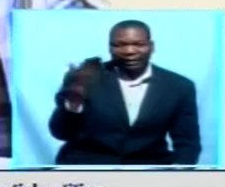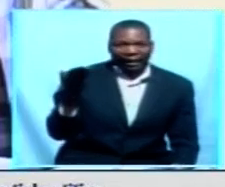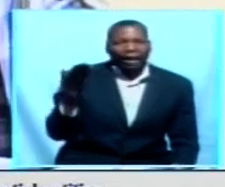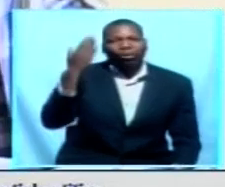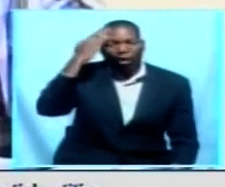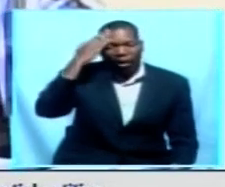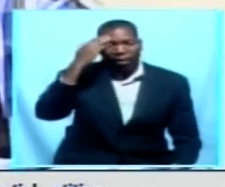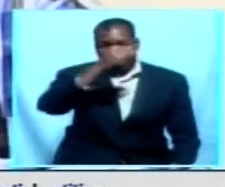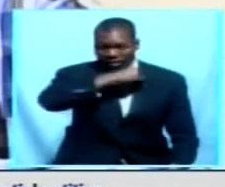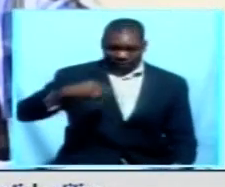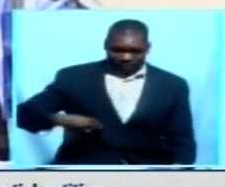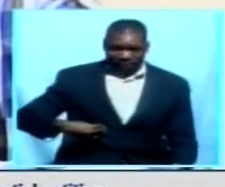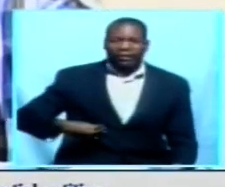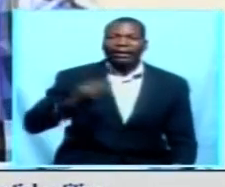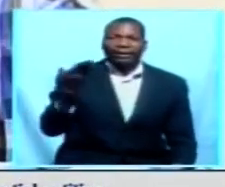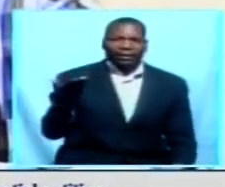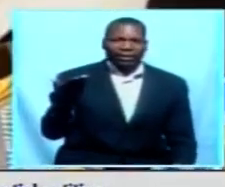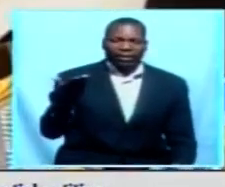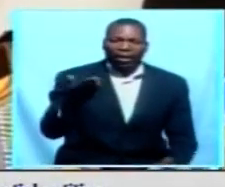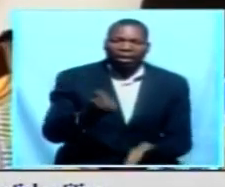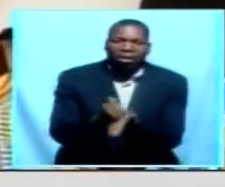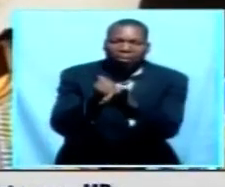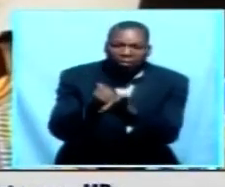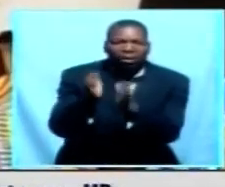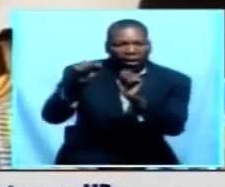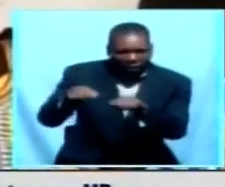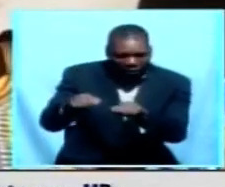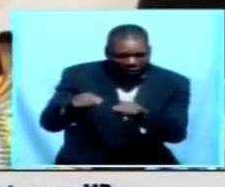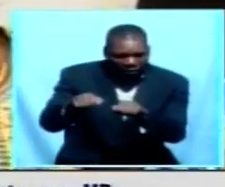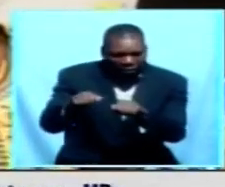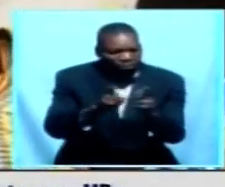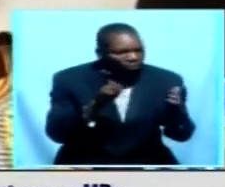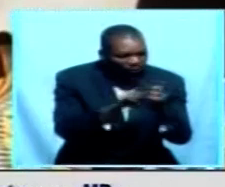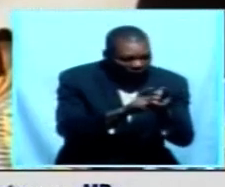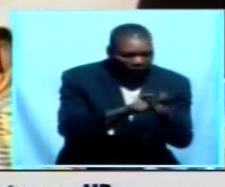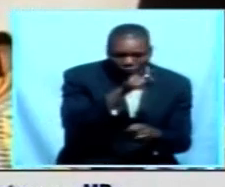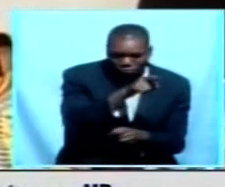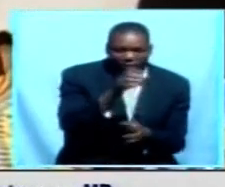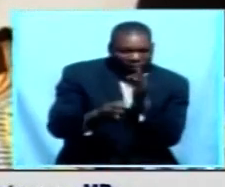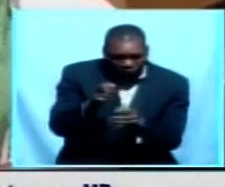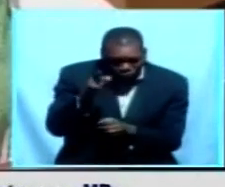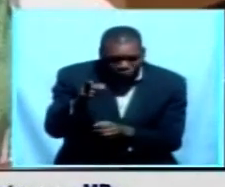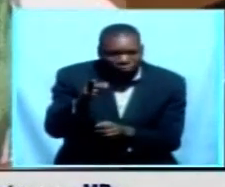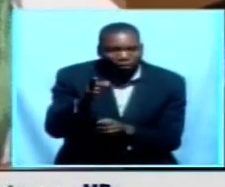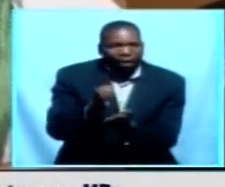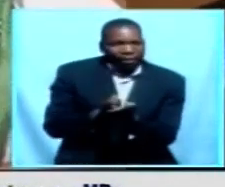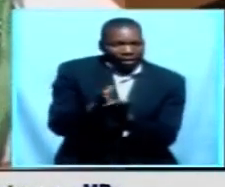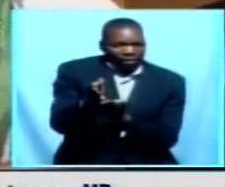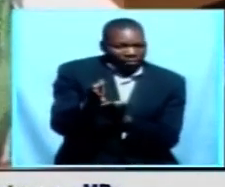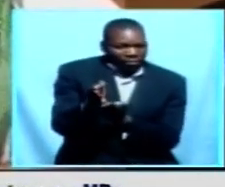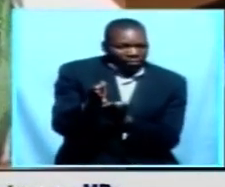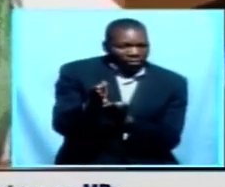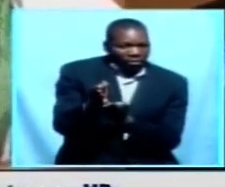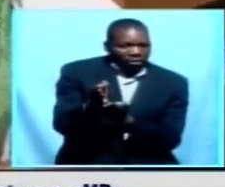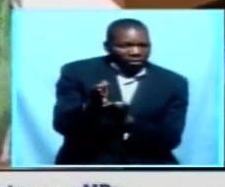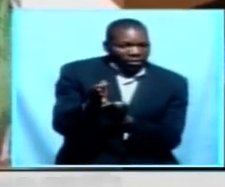a lot of our members who can help him find President Lungu if he's sincere. So it's part of the window dressing. Like